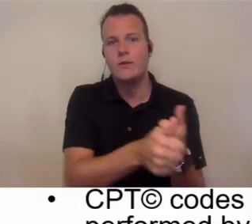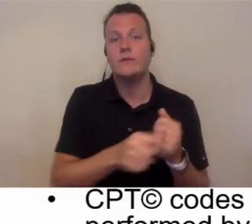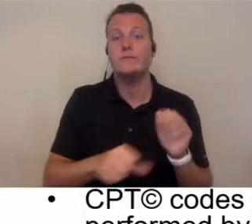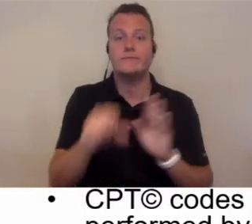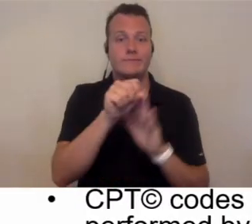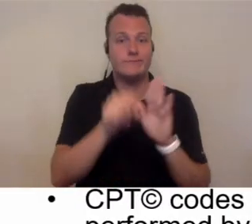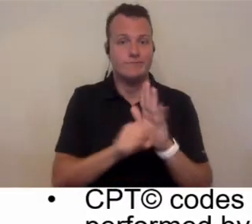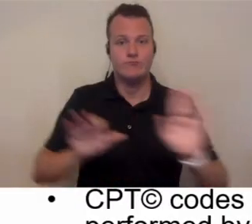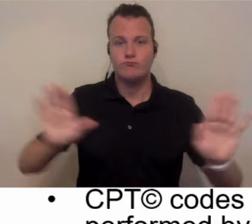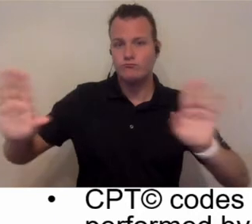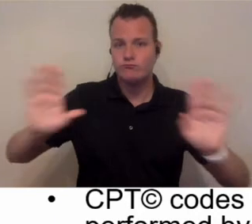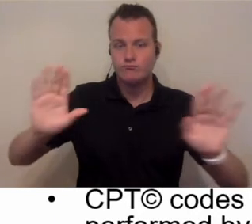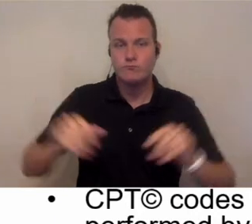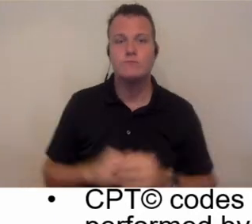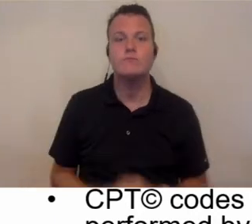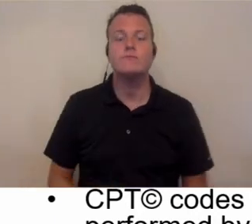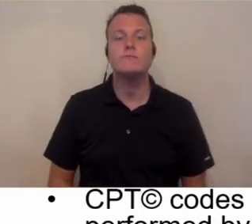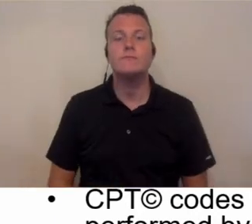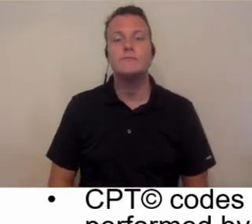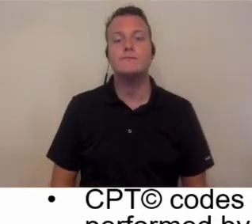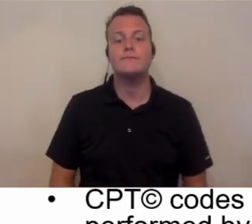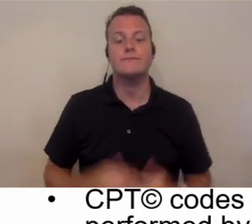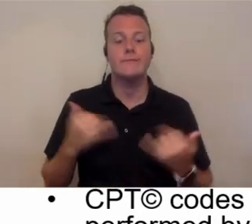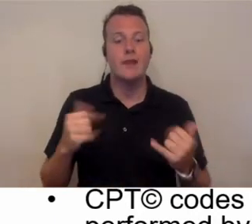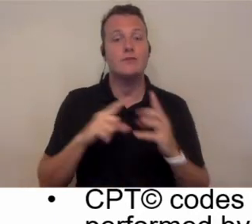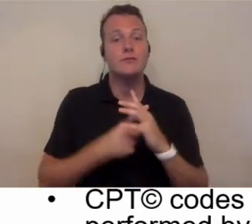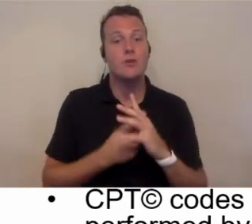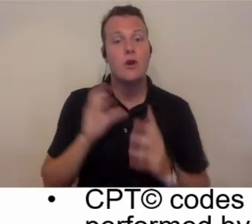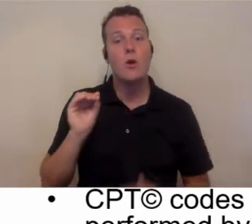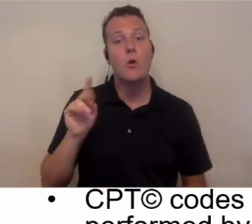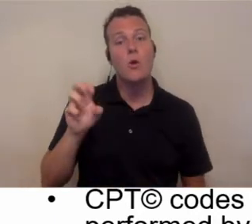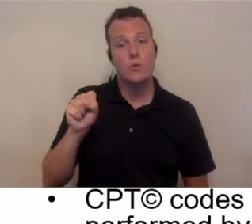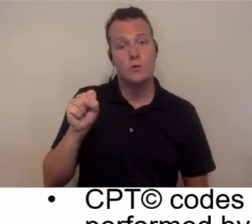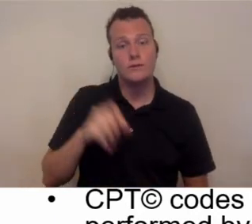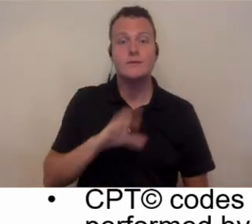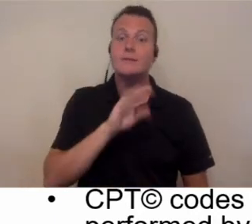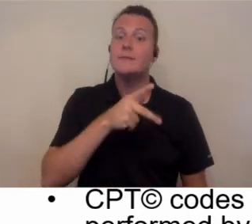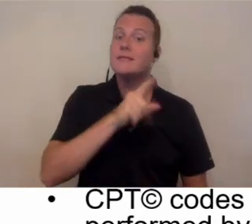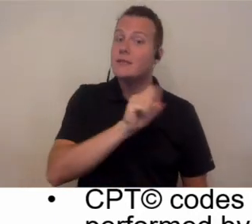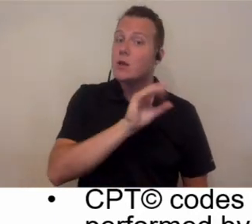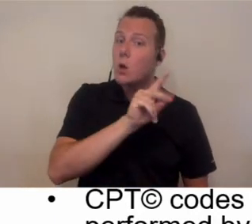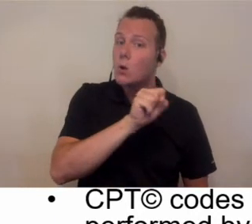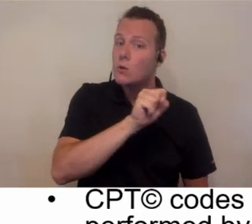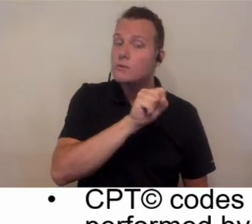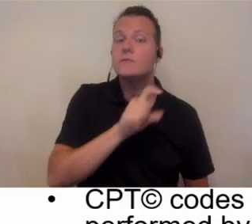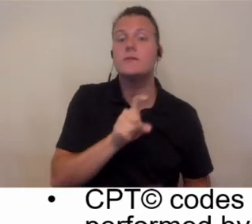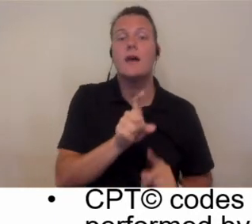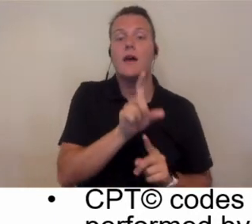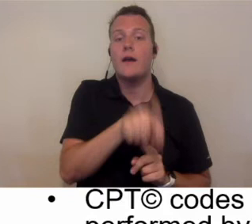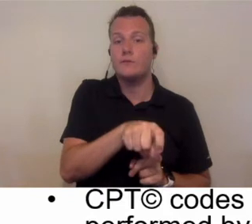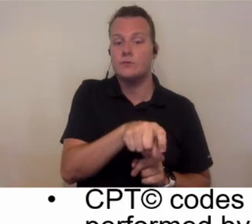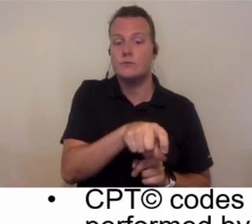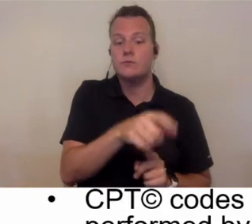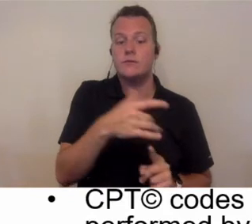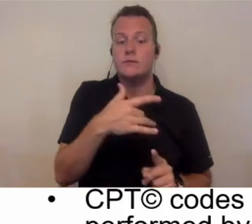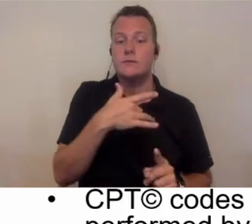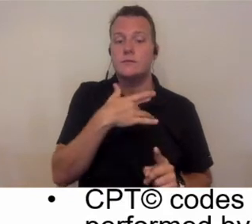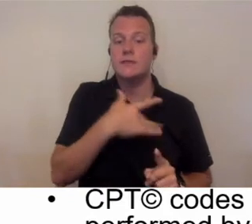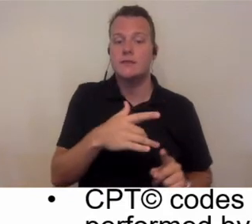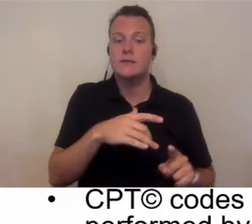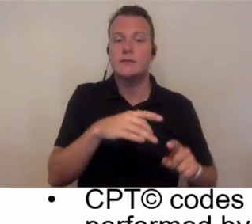state. So let's get into the actual codes. So the CPT codes must be ones that are typically performed